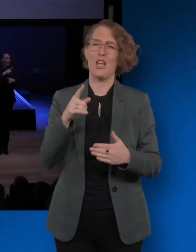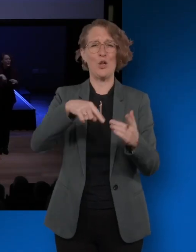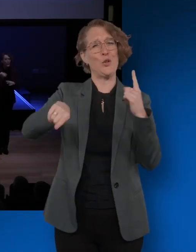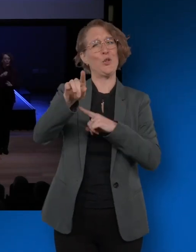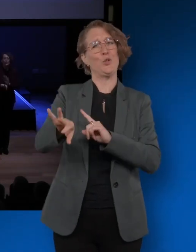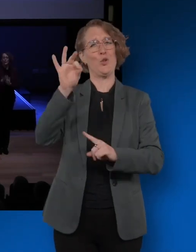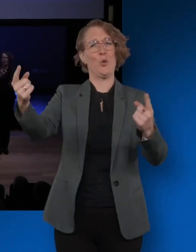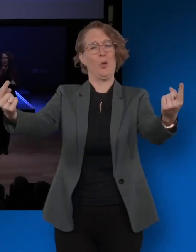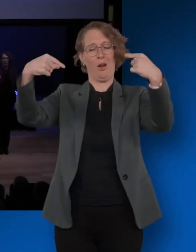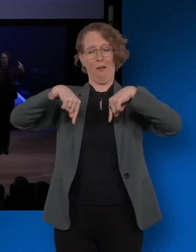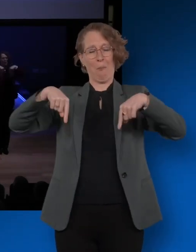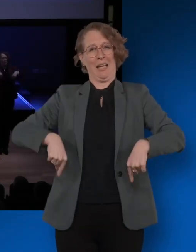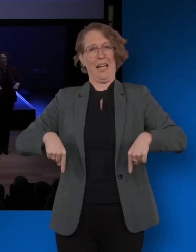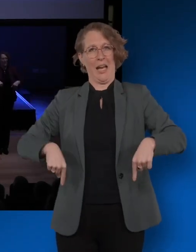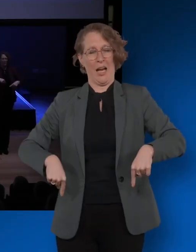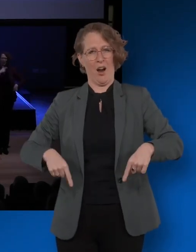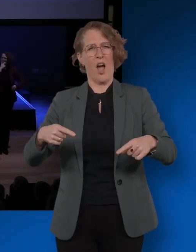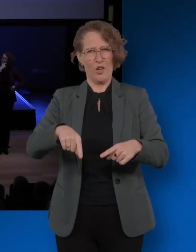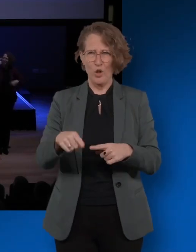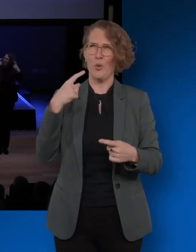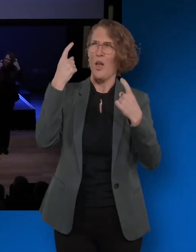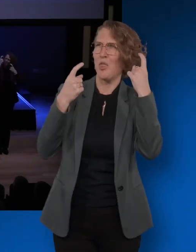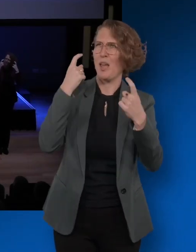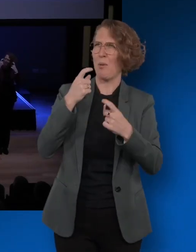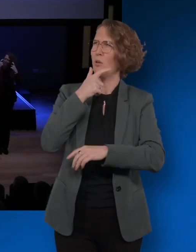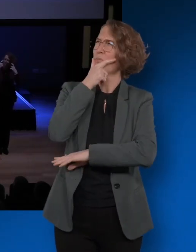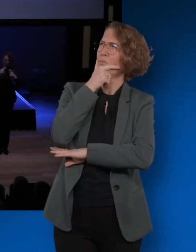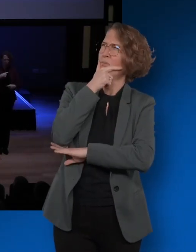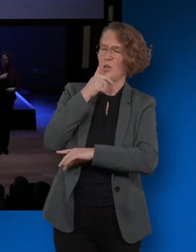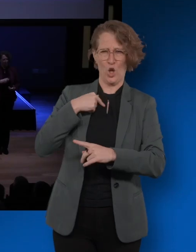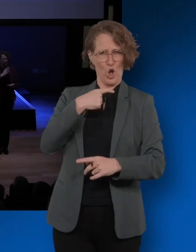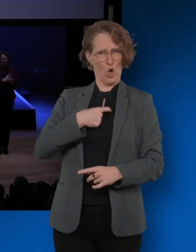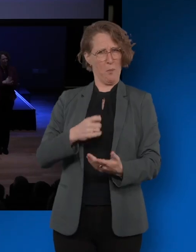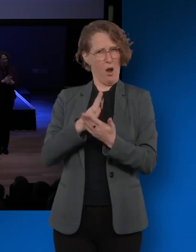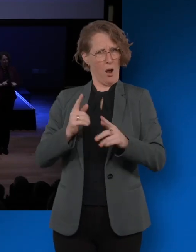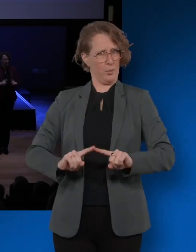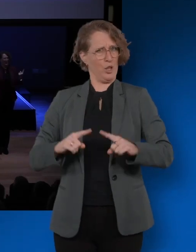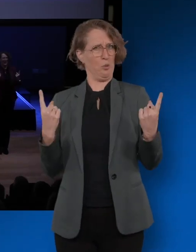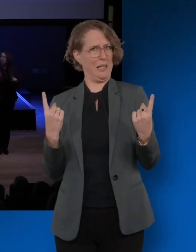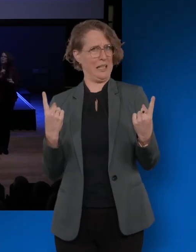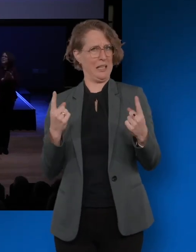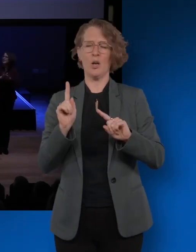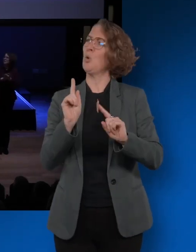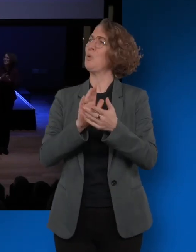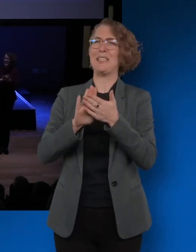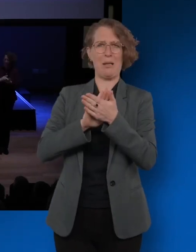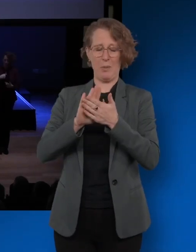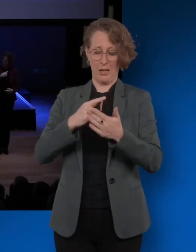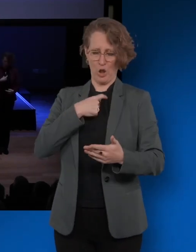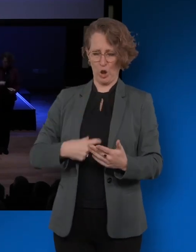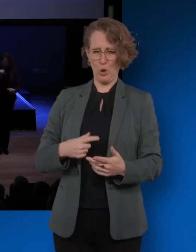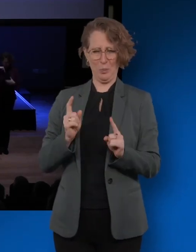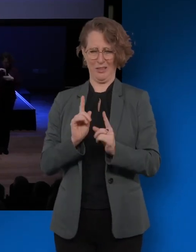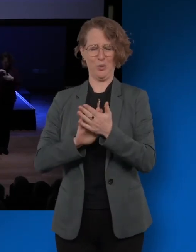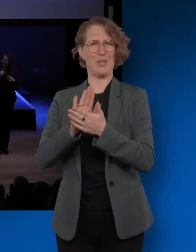here to think about the question, are humans unique? What does it mean to be human? And we're thinking